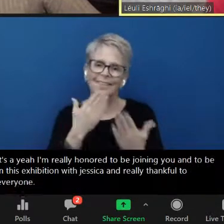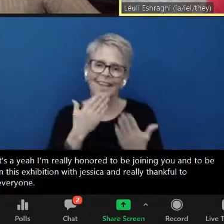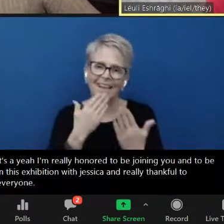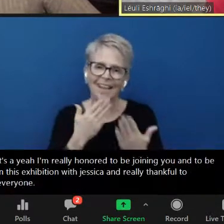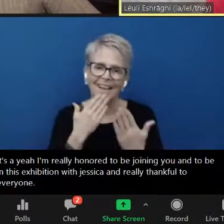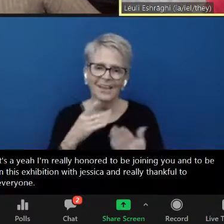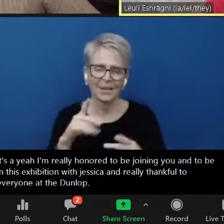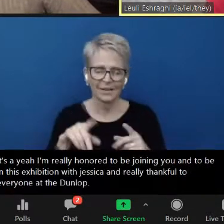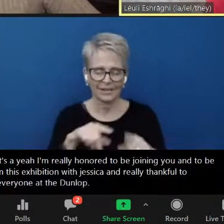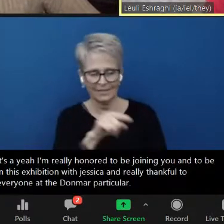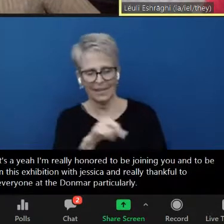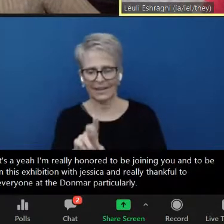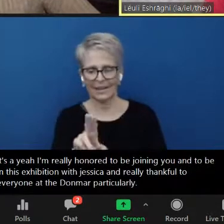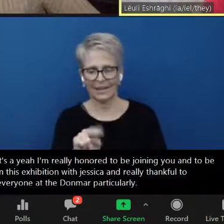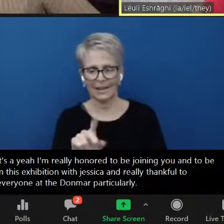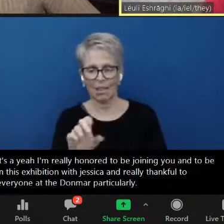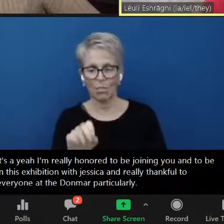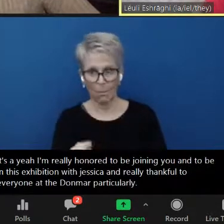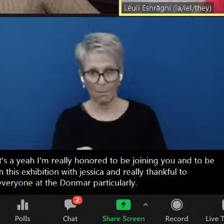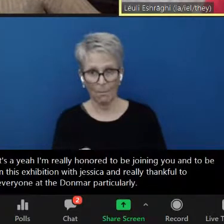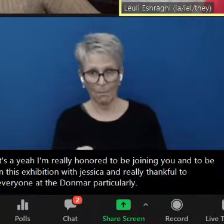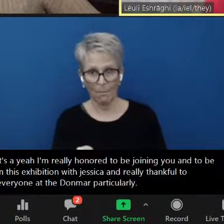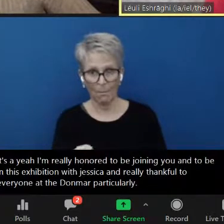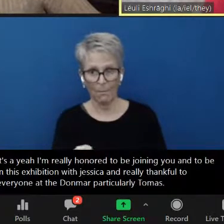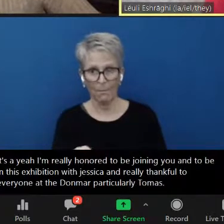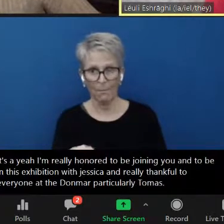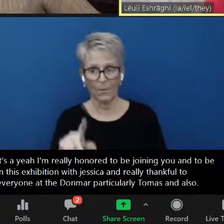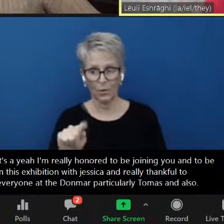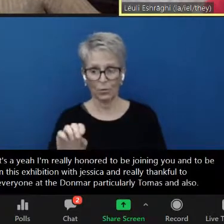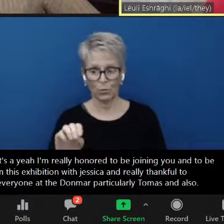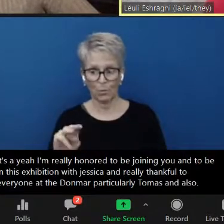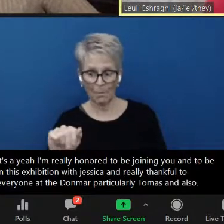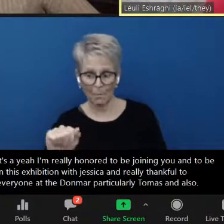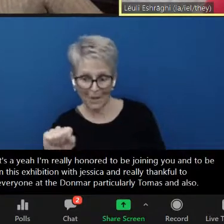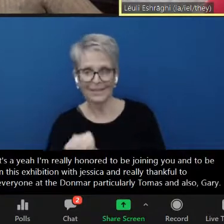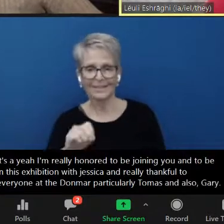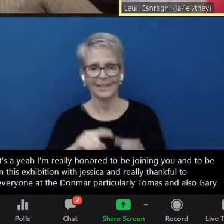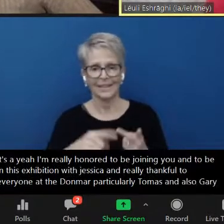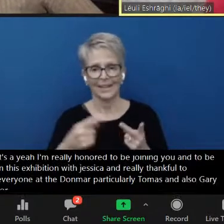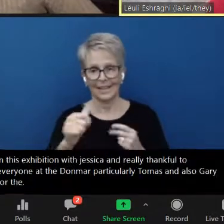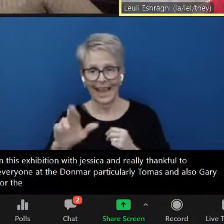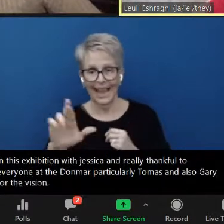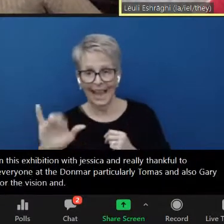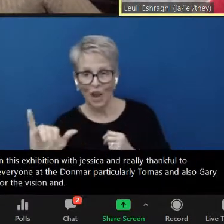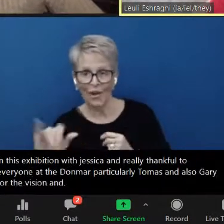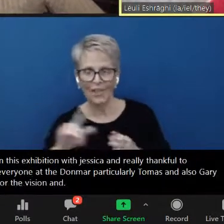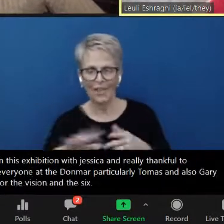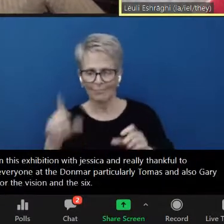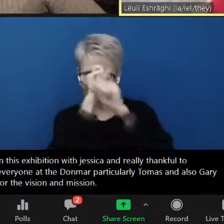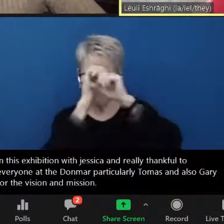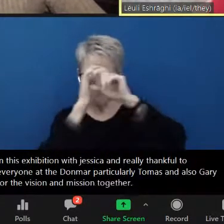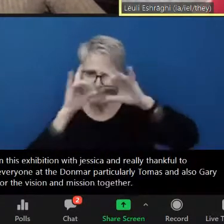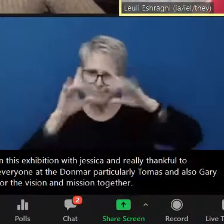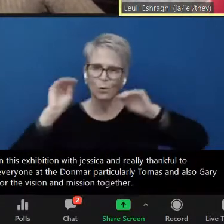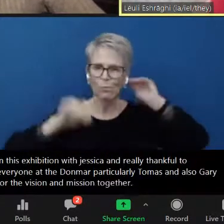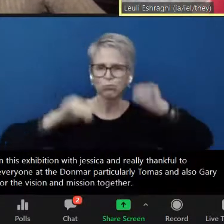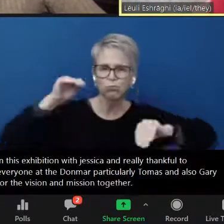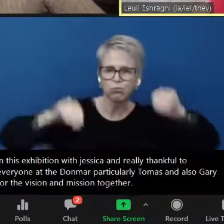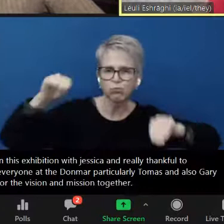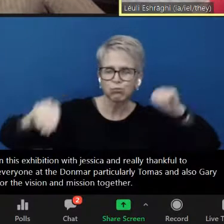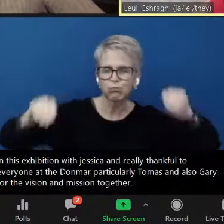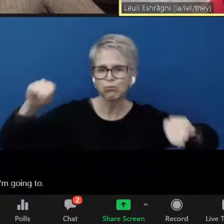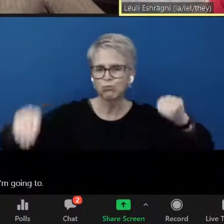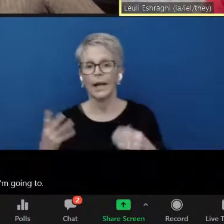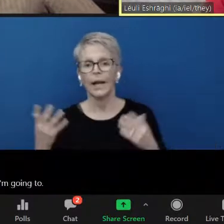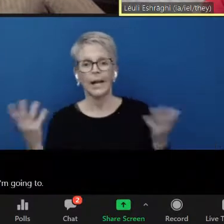the Dunlop, particularly Thomas and also Gary for the vision and putting this exhibition together. I'm